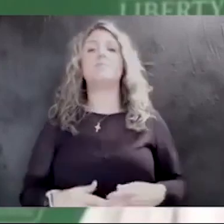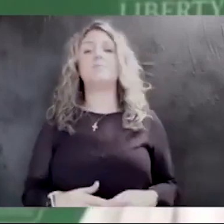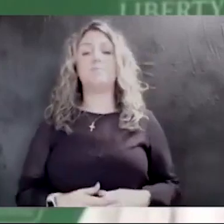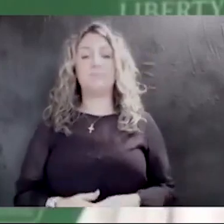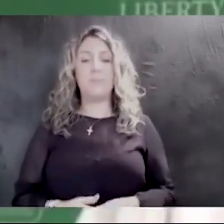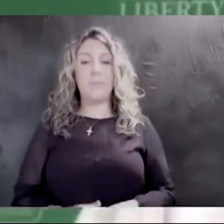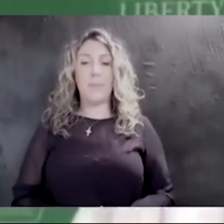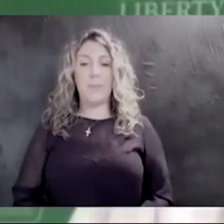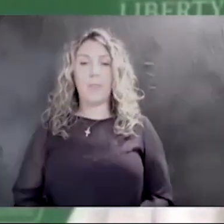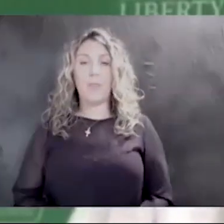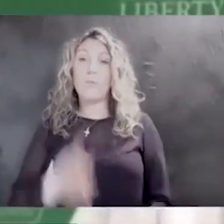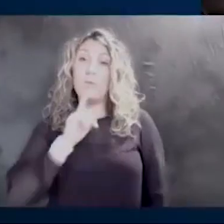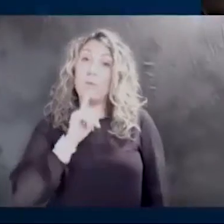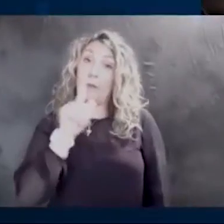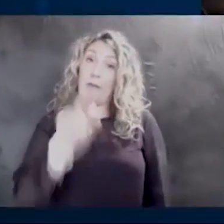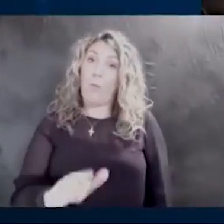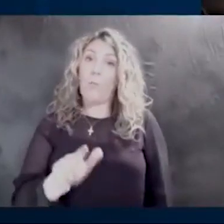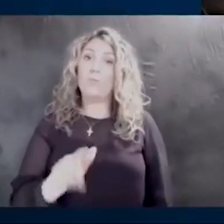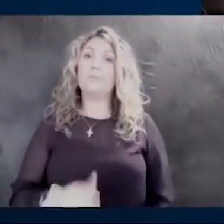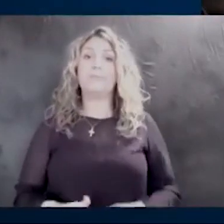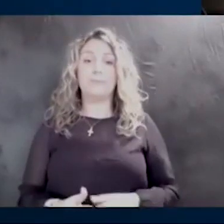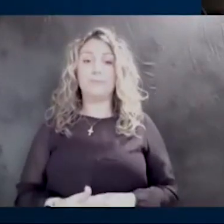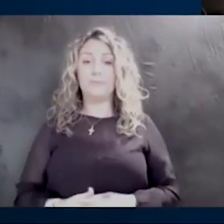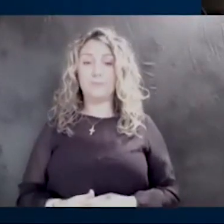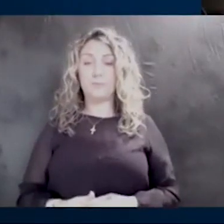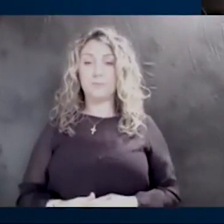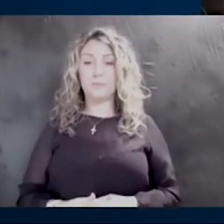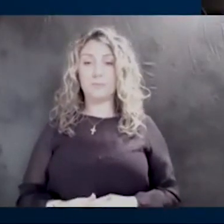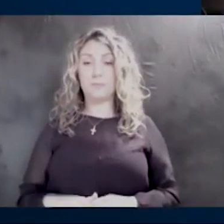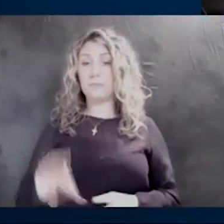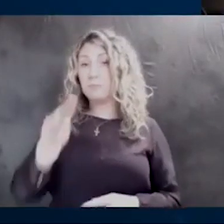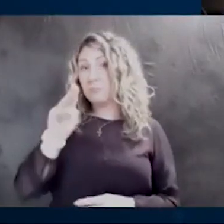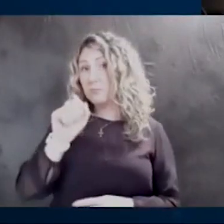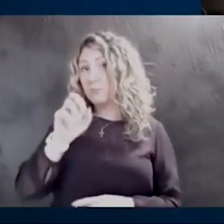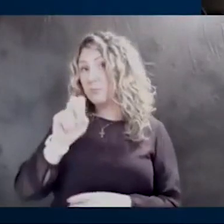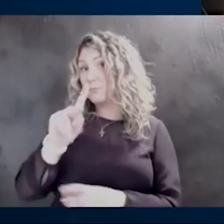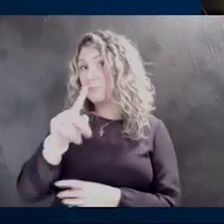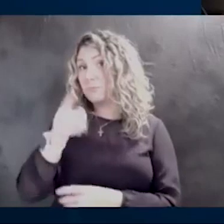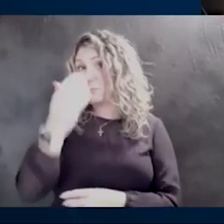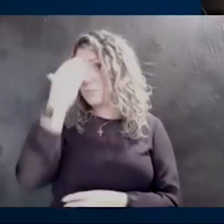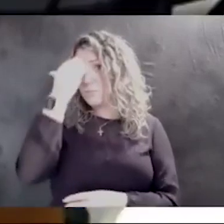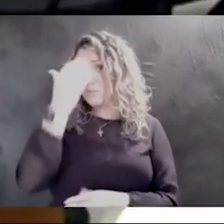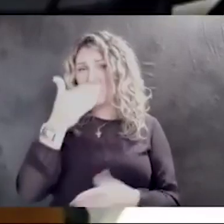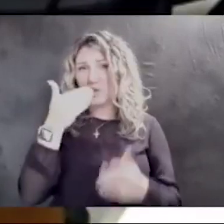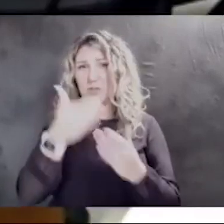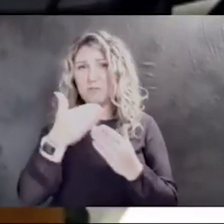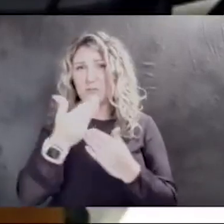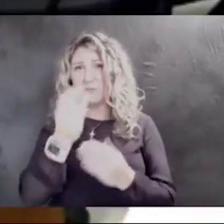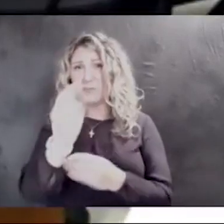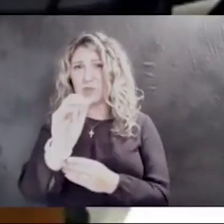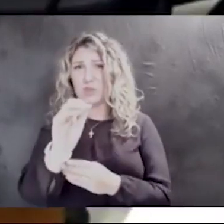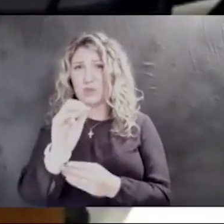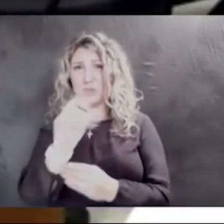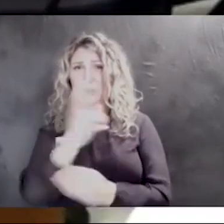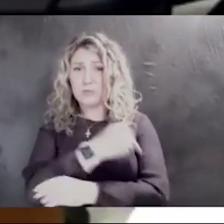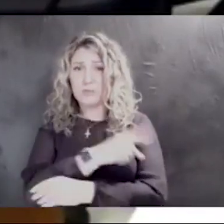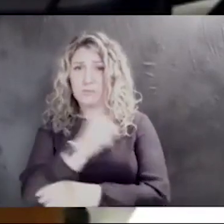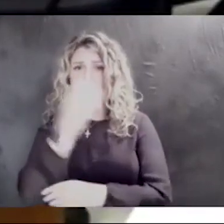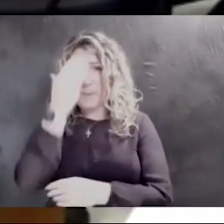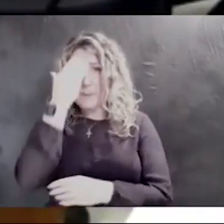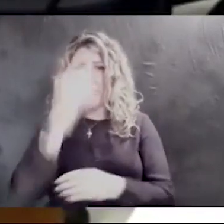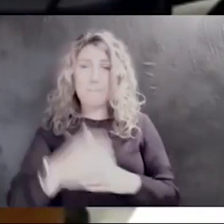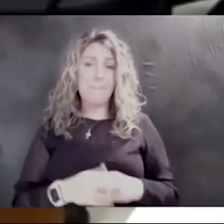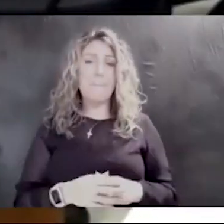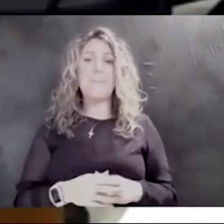It's been very low. And Mark, do you know, I know you guys are near Missouri Hospital primarily. Yeah, no, I mean, I